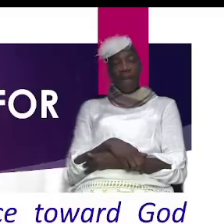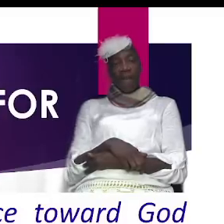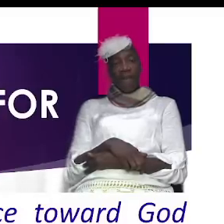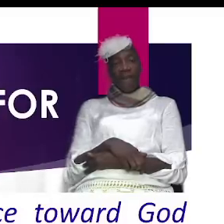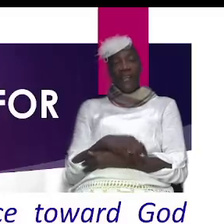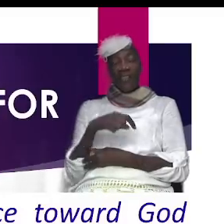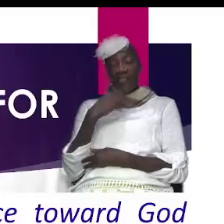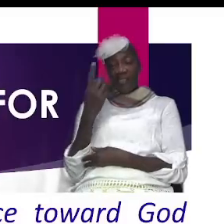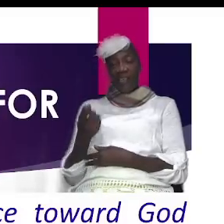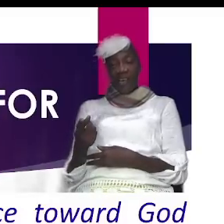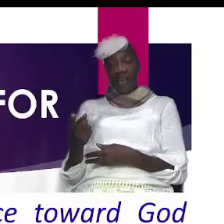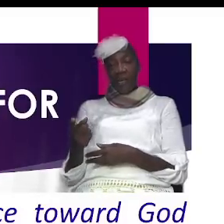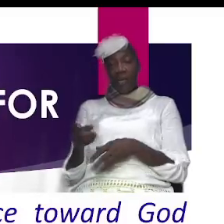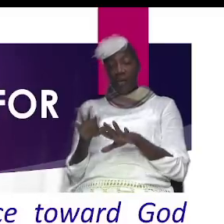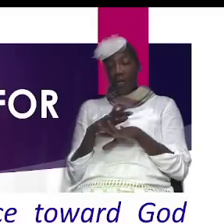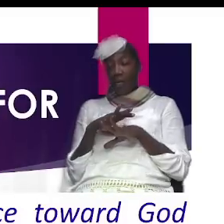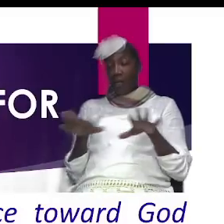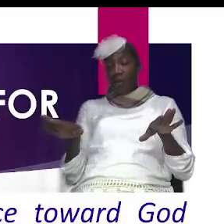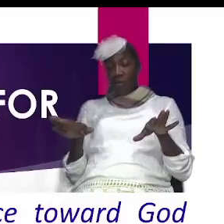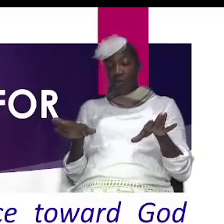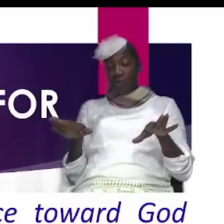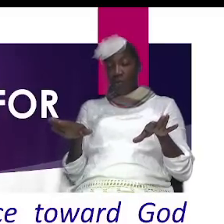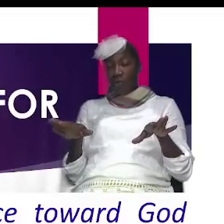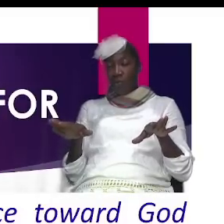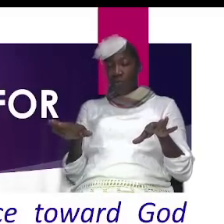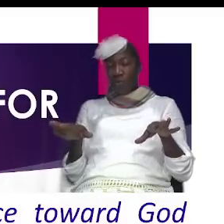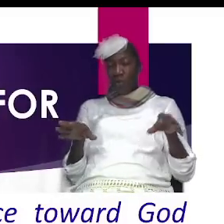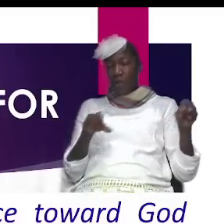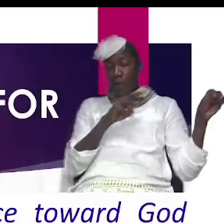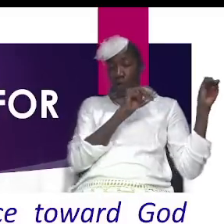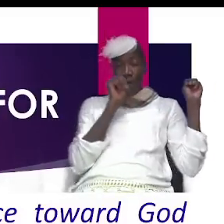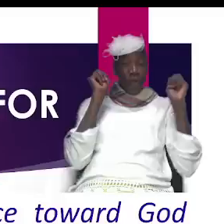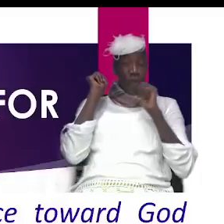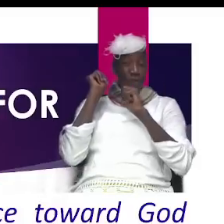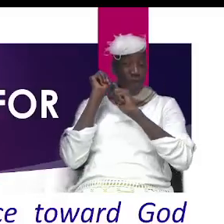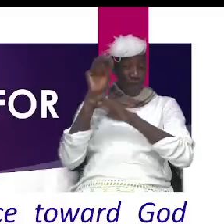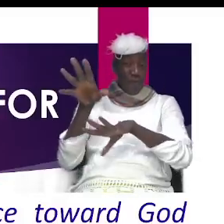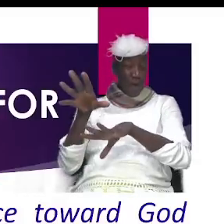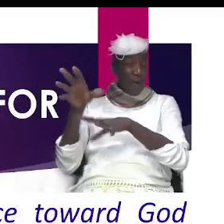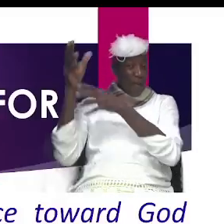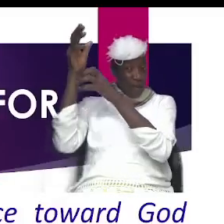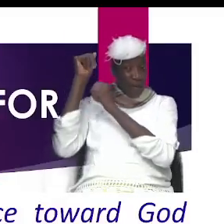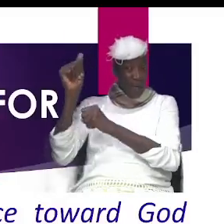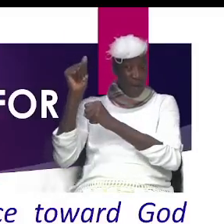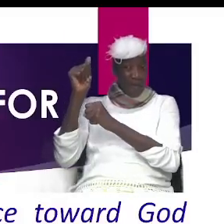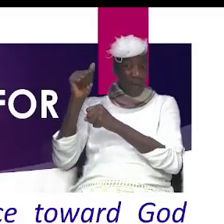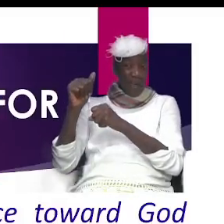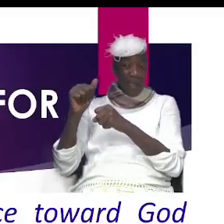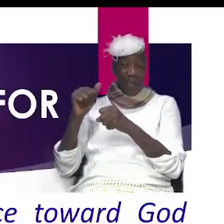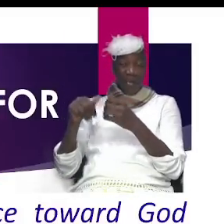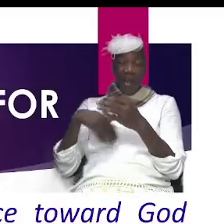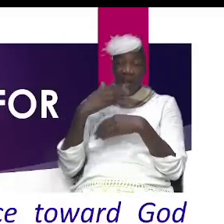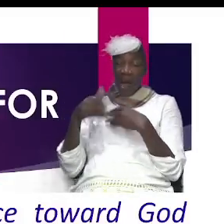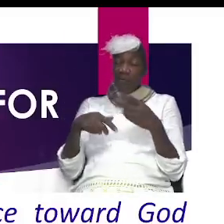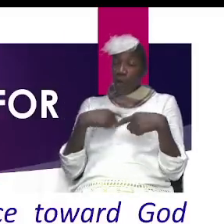literally saying, look here, don't cast away your confidence, because after you go through all of those